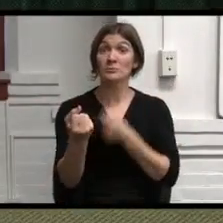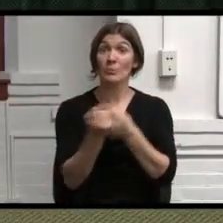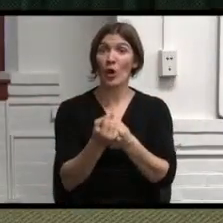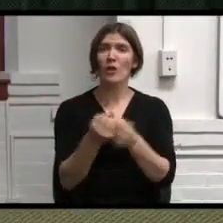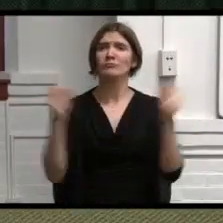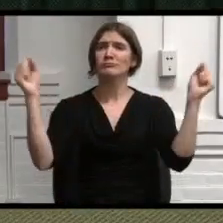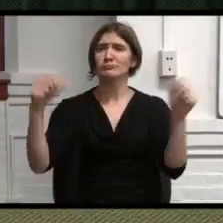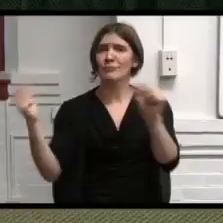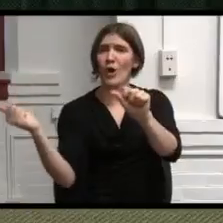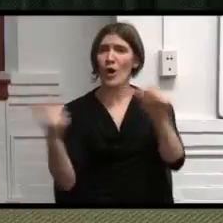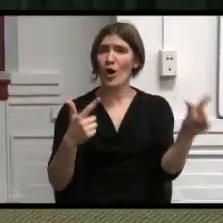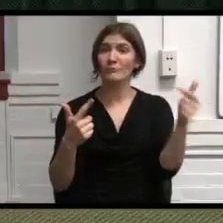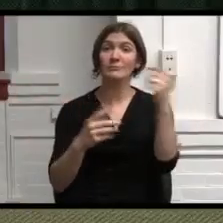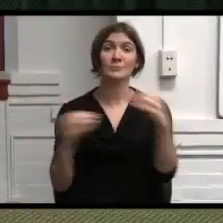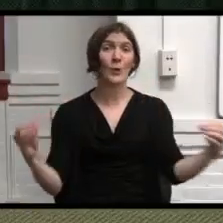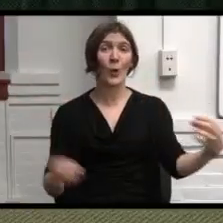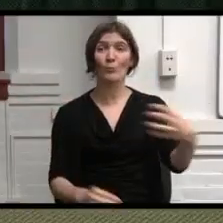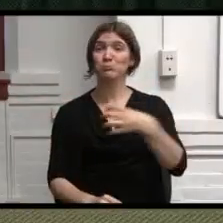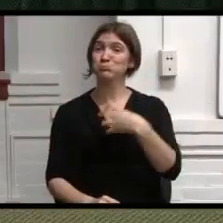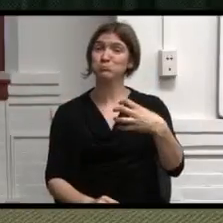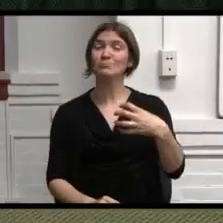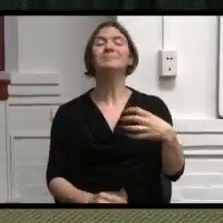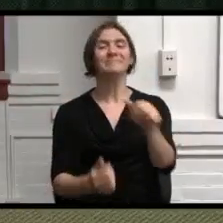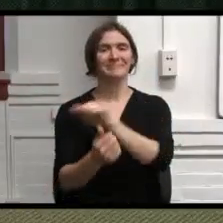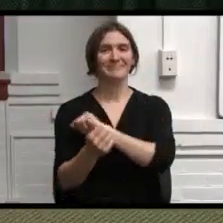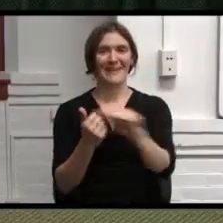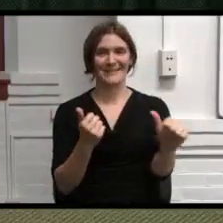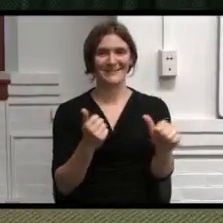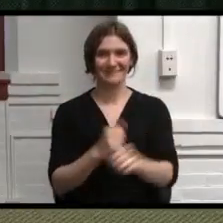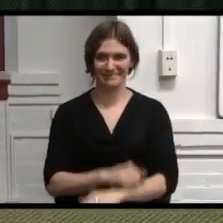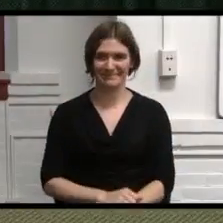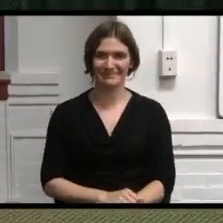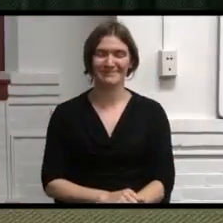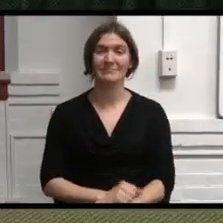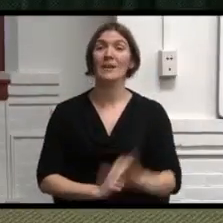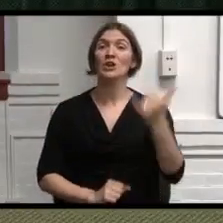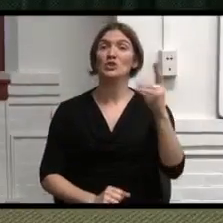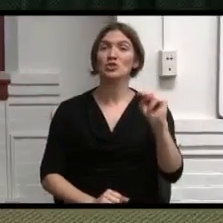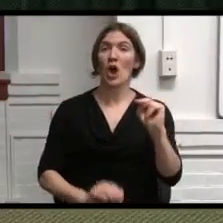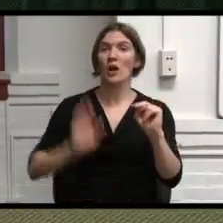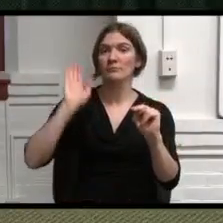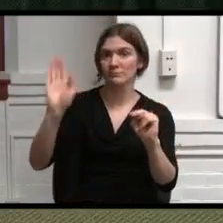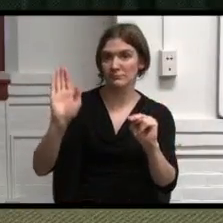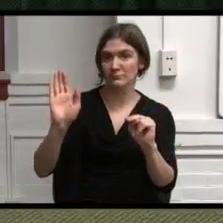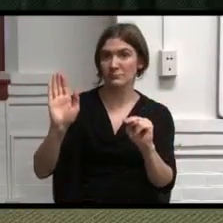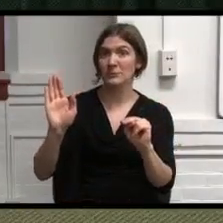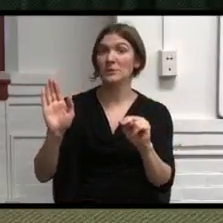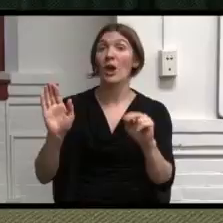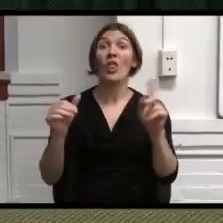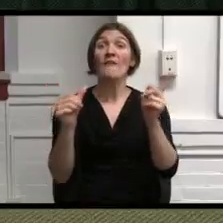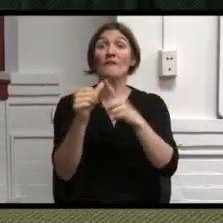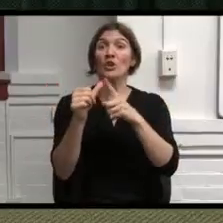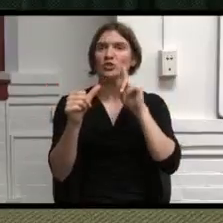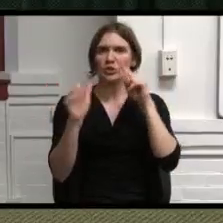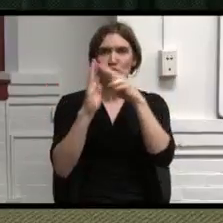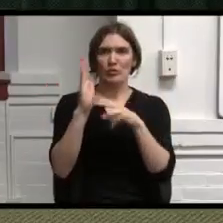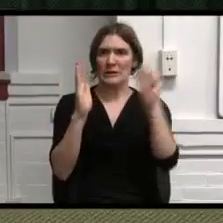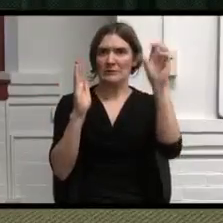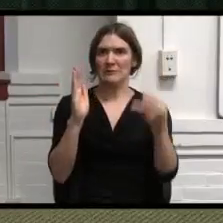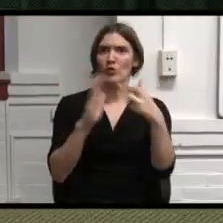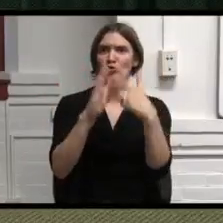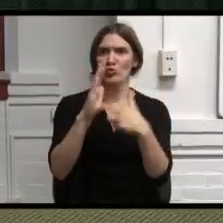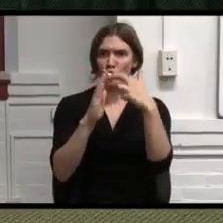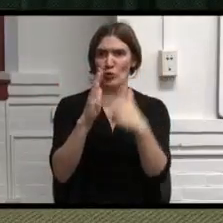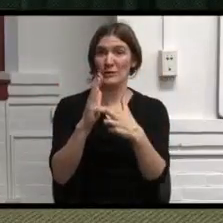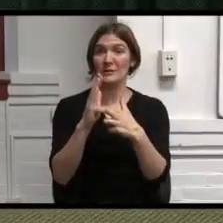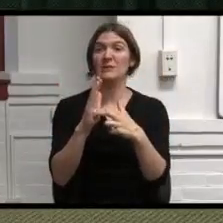Aye. Aye. Anyone opposed, abstaining? It passes 4-0. So the only thing we had to do on the first one was the reading, right? Yeah, we're doing the first reading,